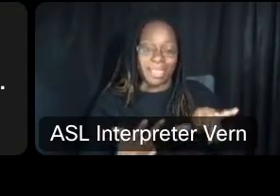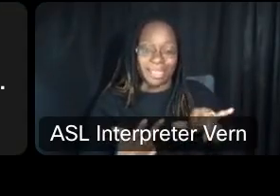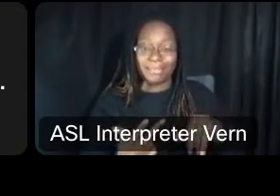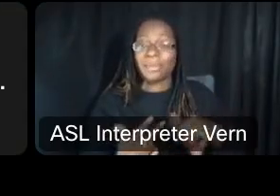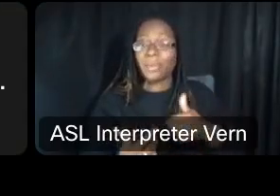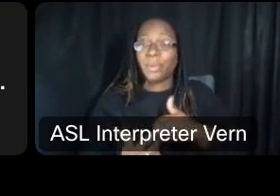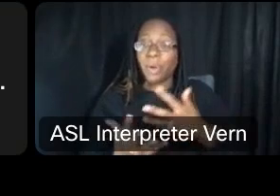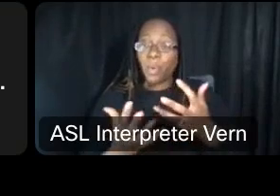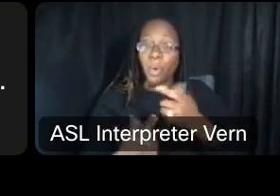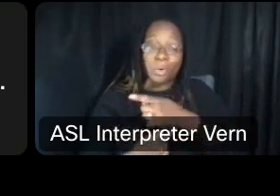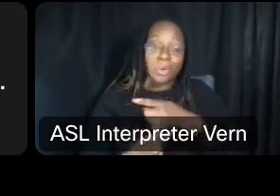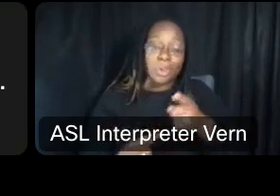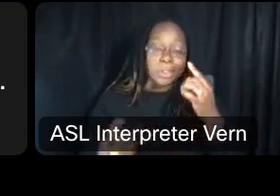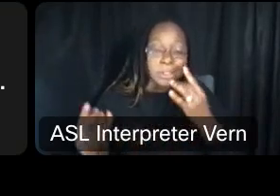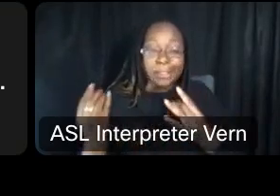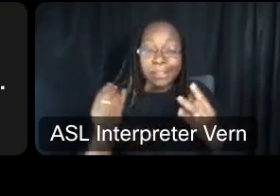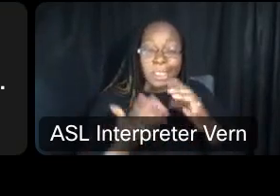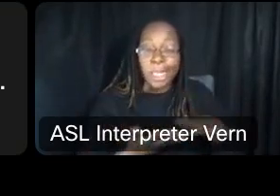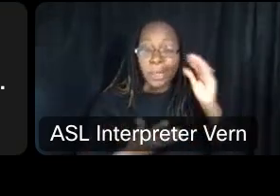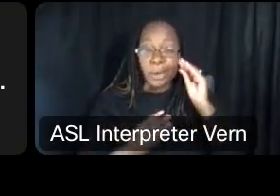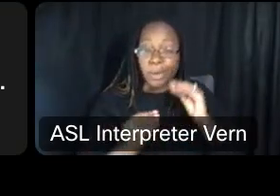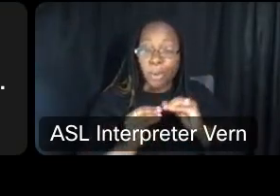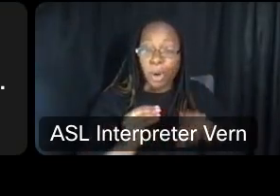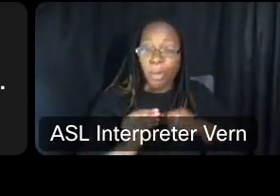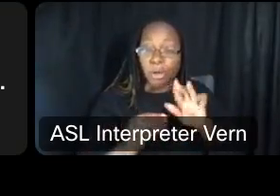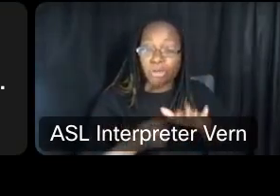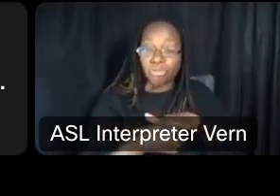resource to get started is the website